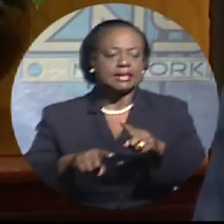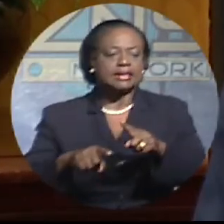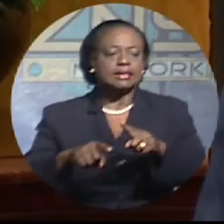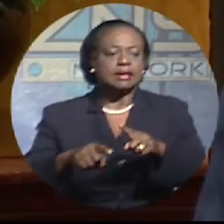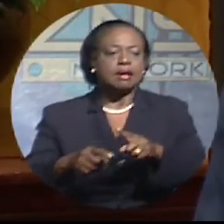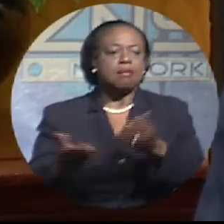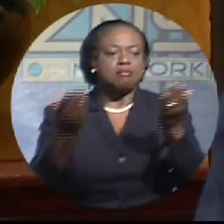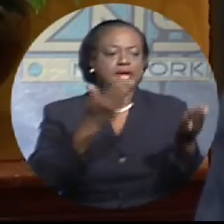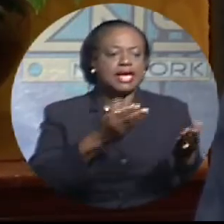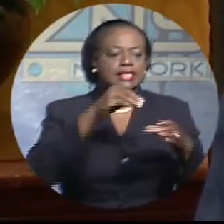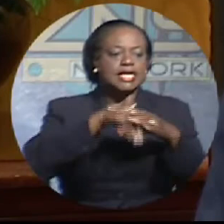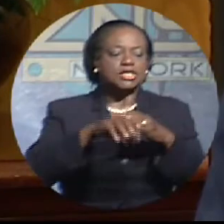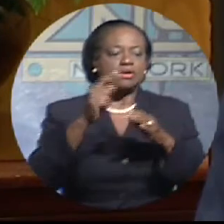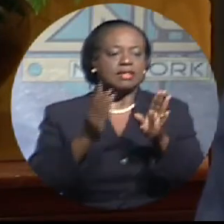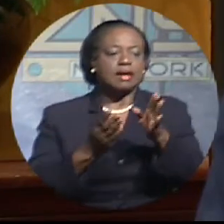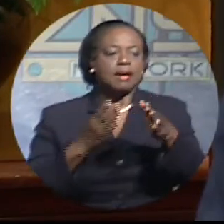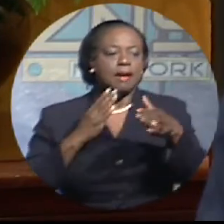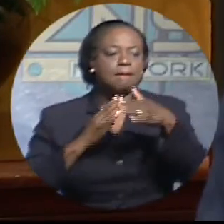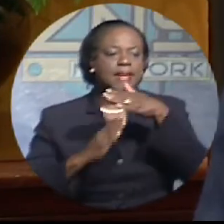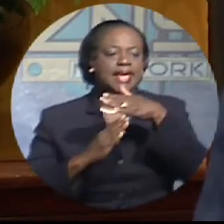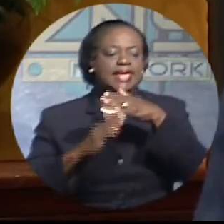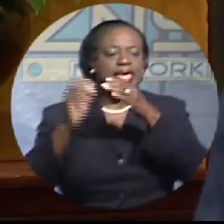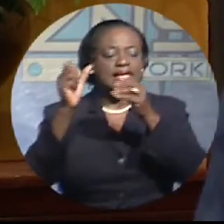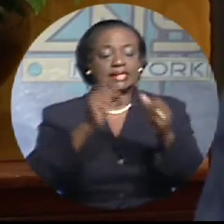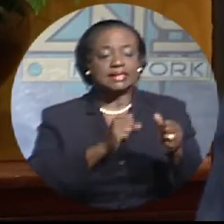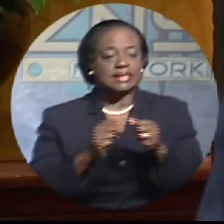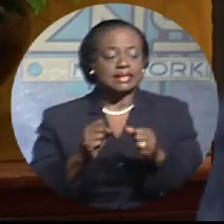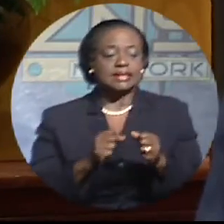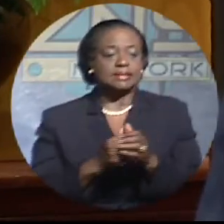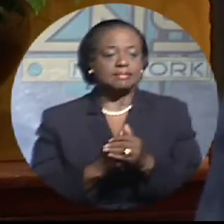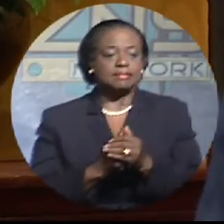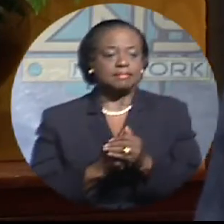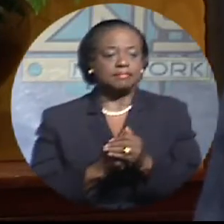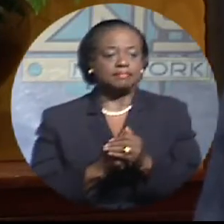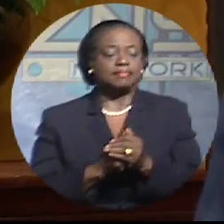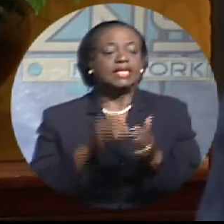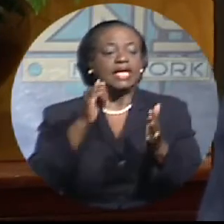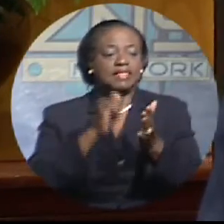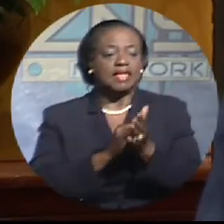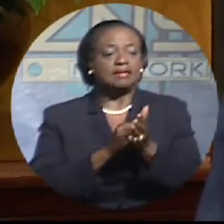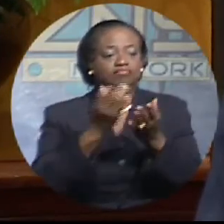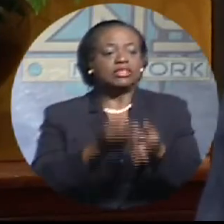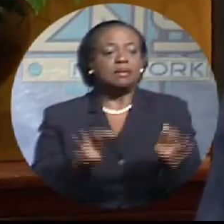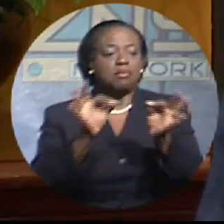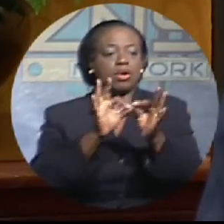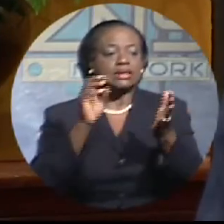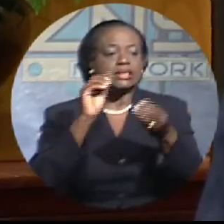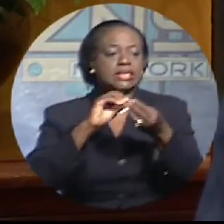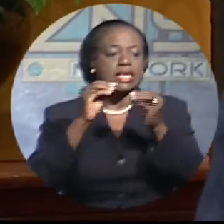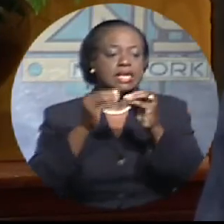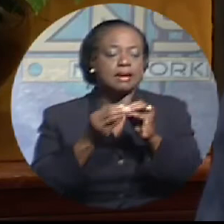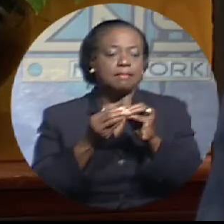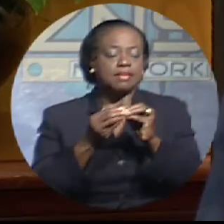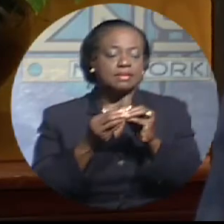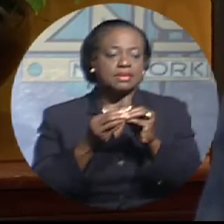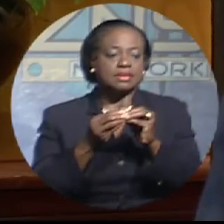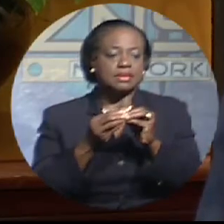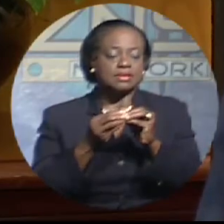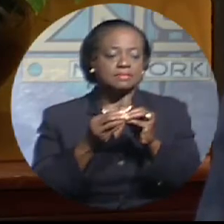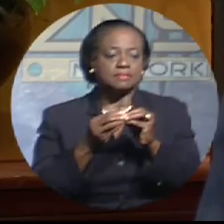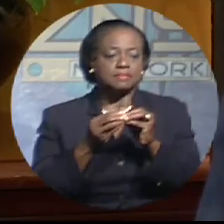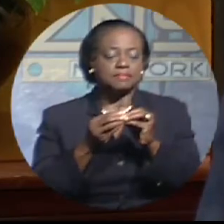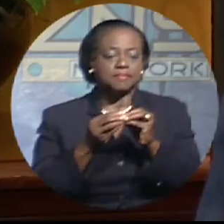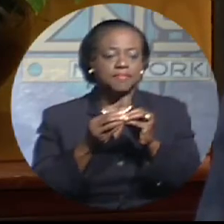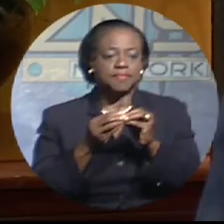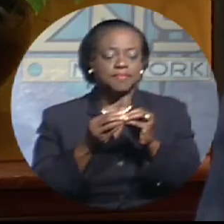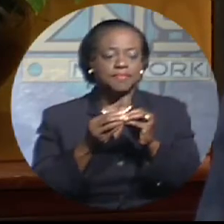some of the numbers that have been talked about lately within the press, they're very significant numbers. And